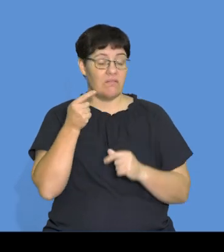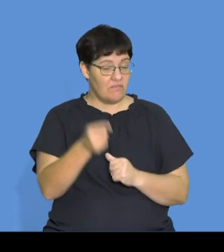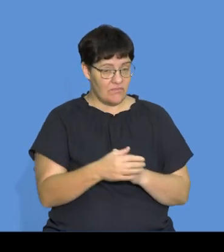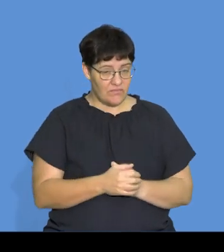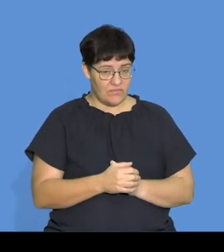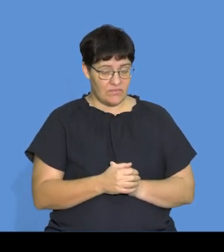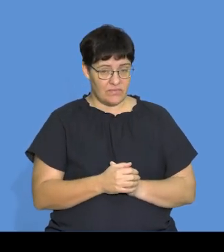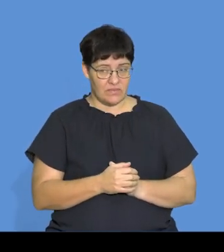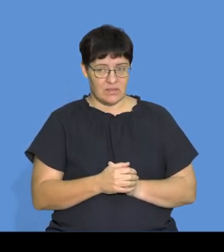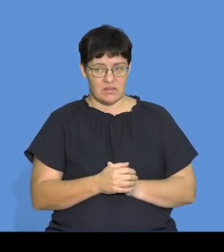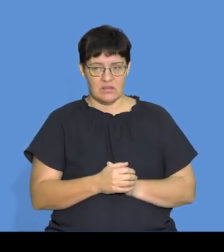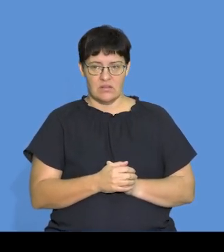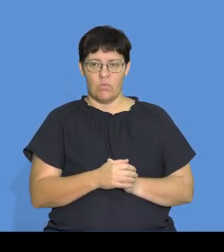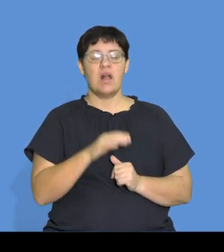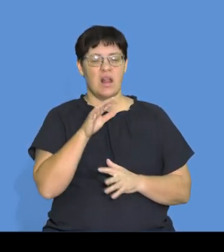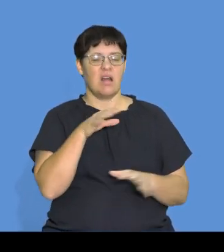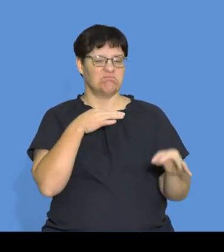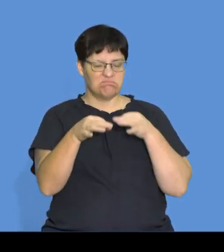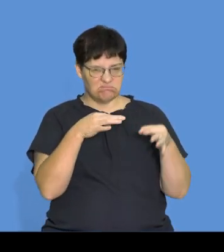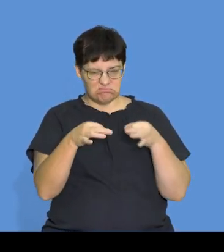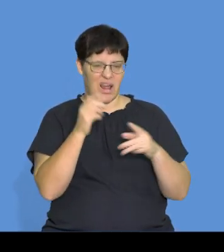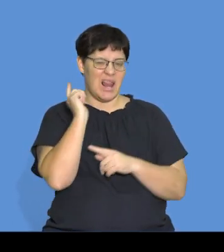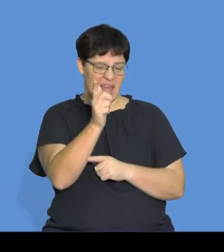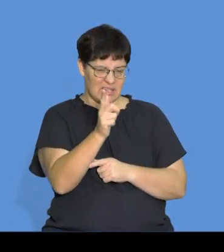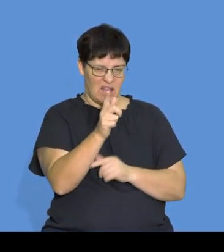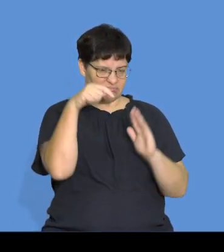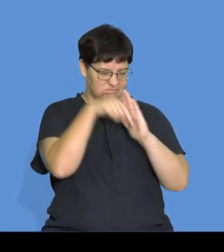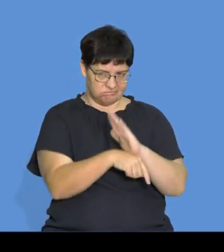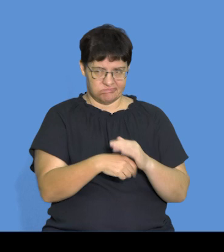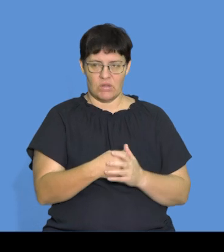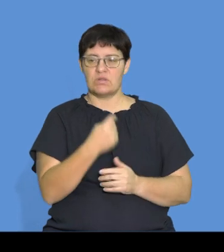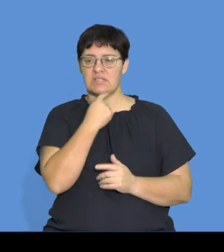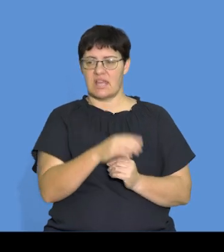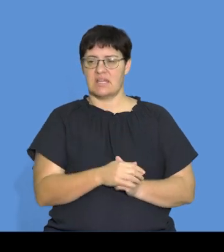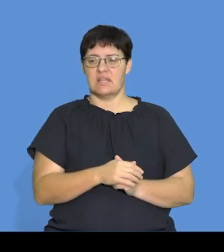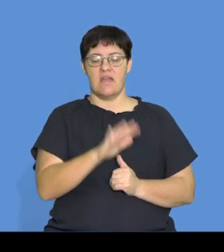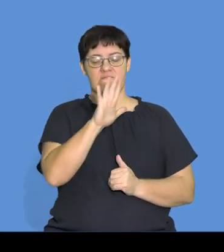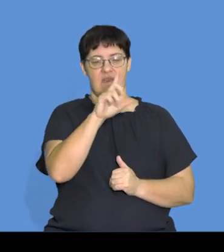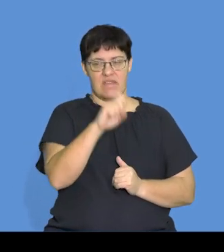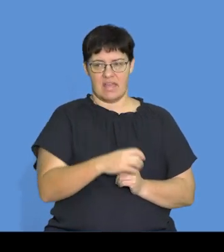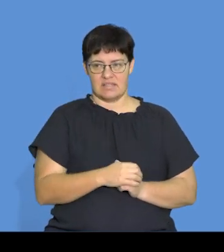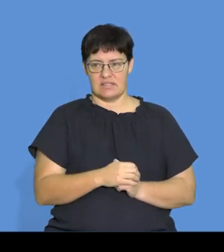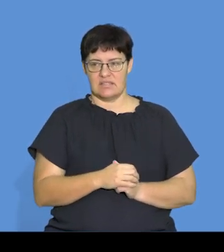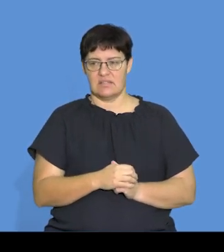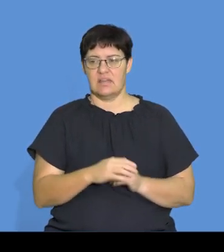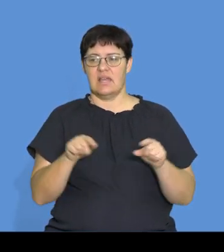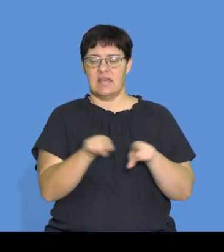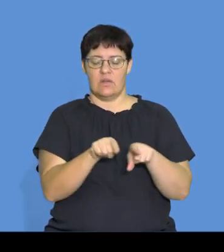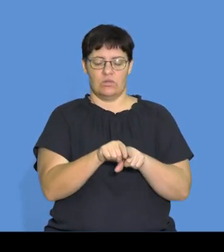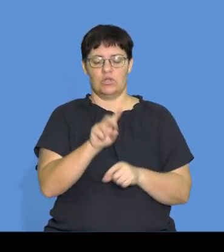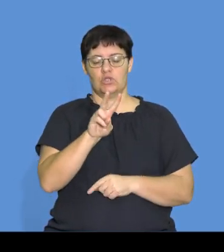give you a step-by-step breakdown later on, you will just say this is 5x. I'm sure by now you have done